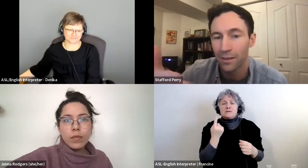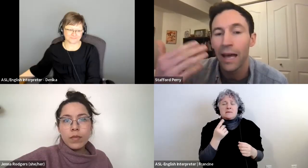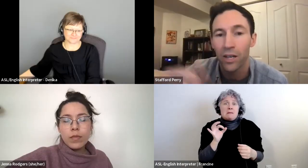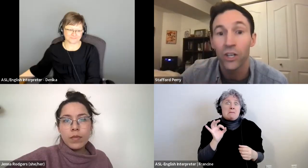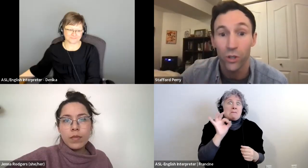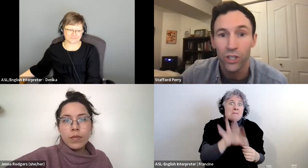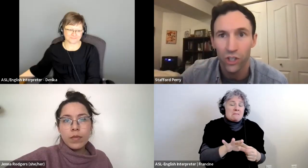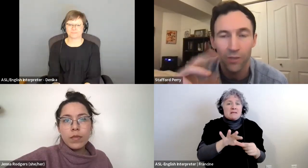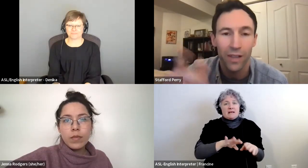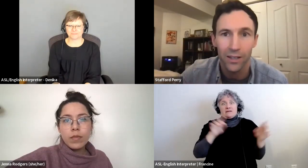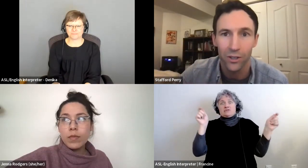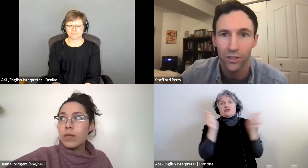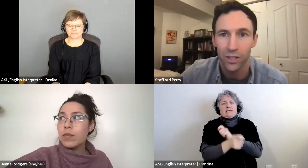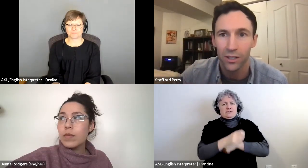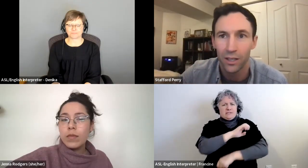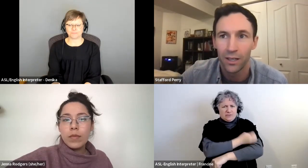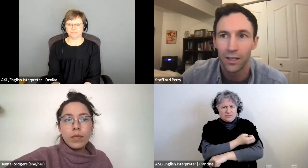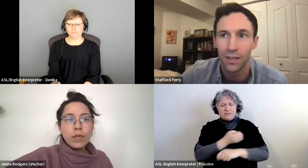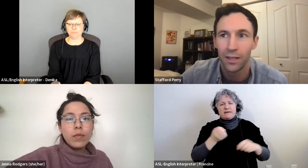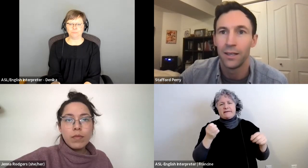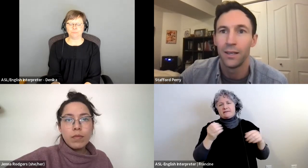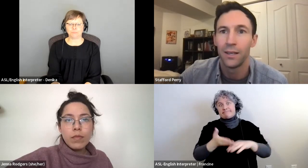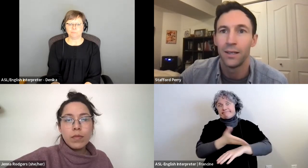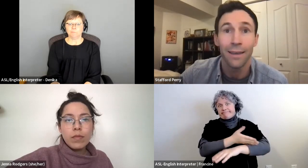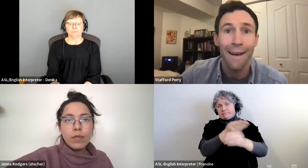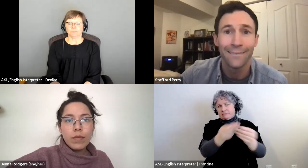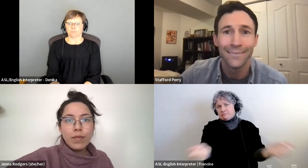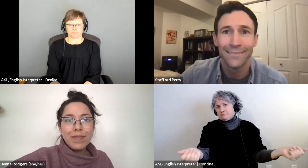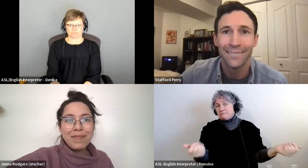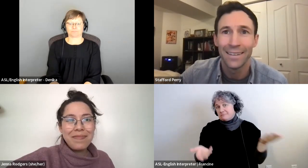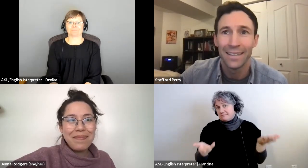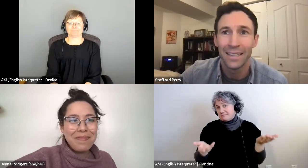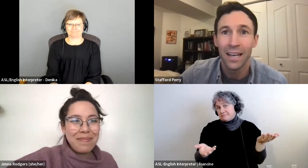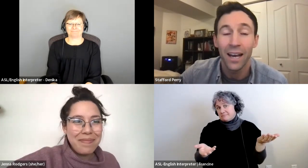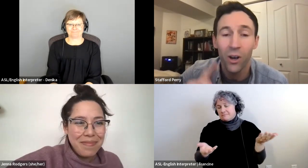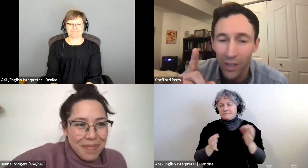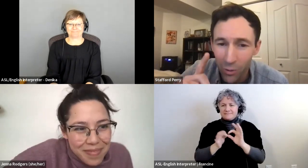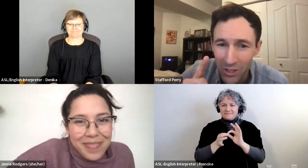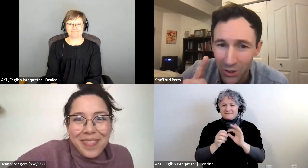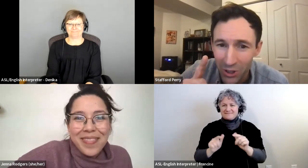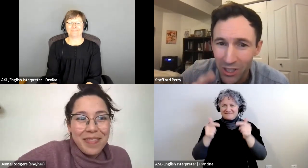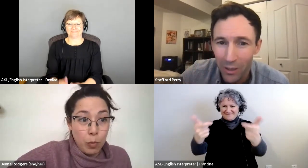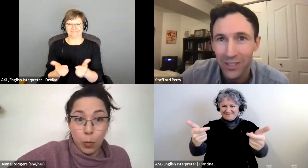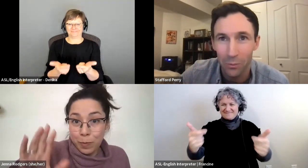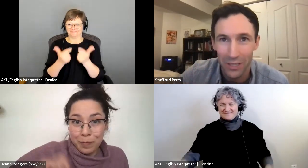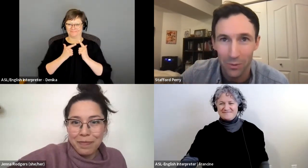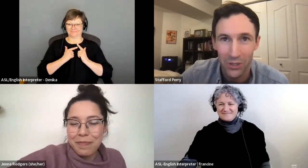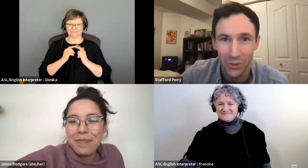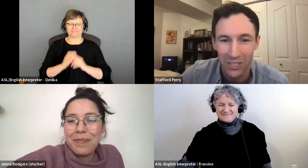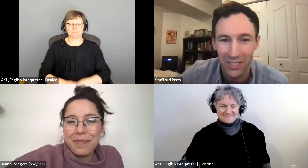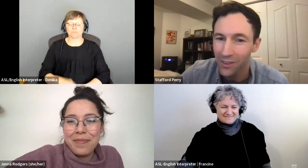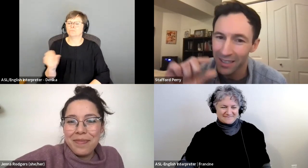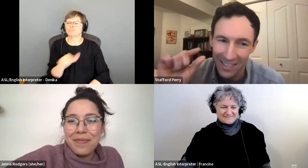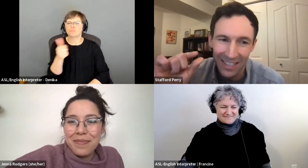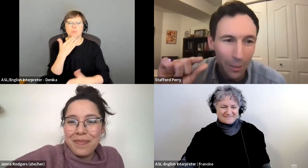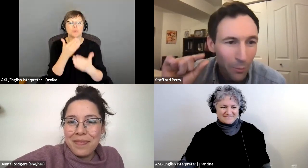that inertia, shift that inertia. Yeah. Another one too, Good Samaritan principle too,